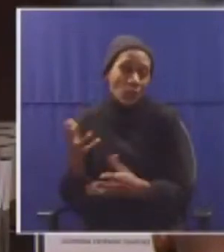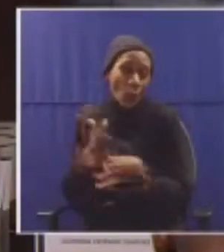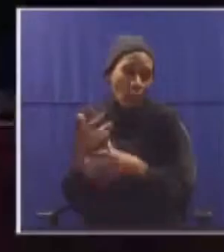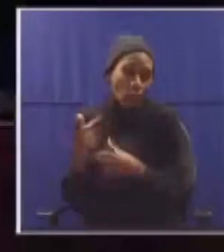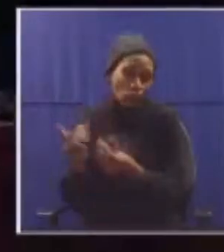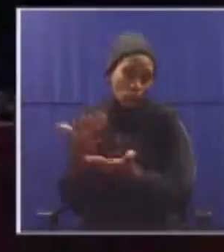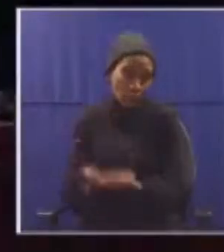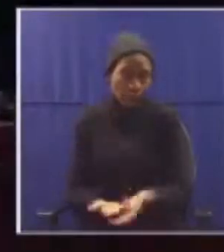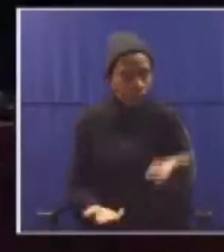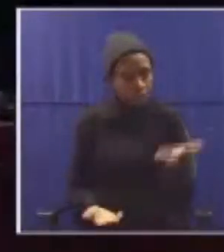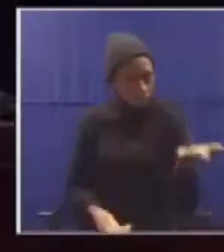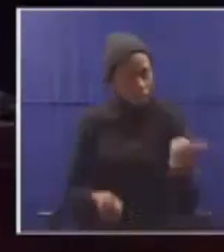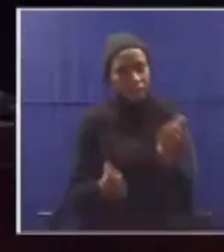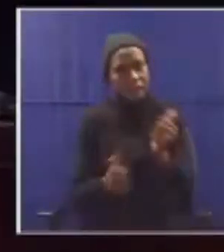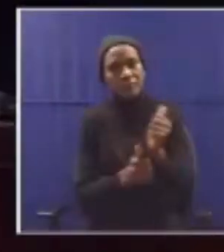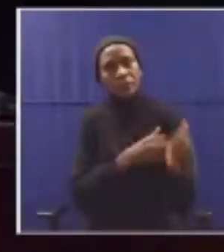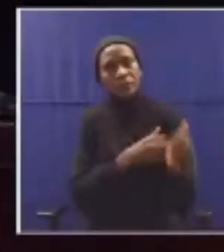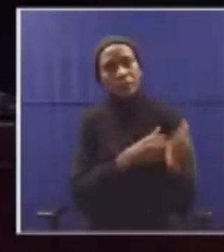Honorable Deputy President.